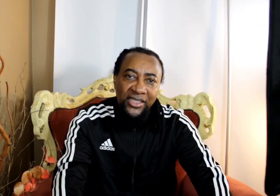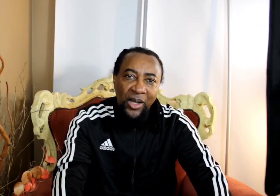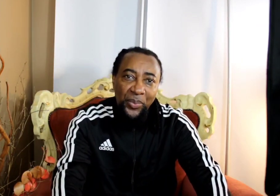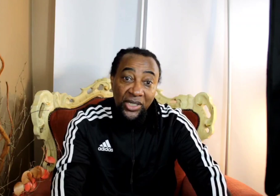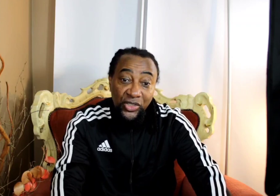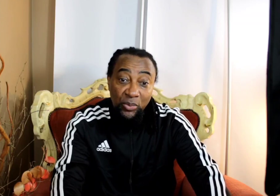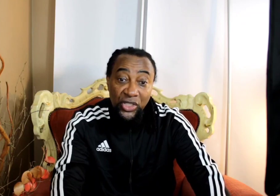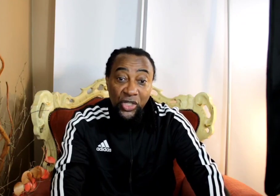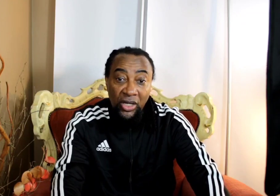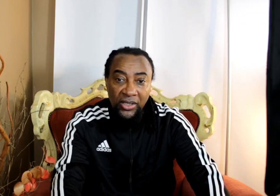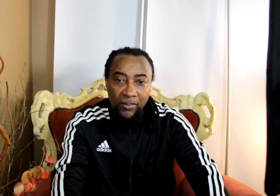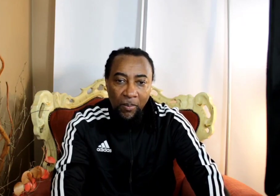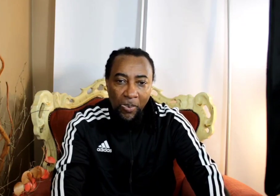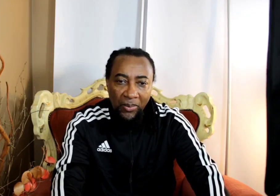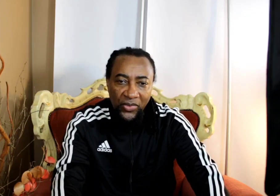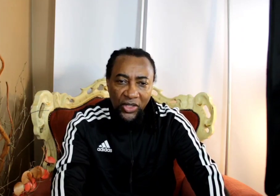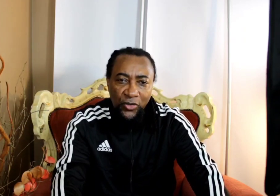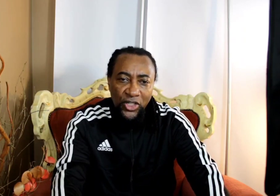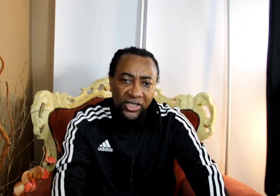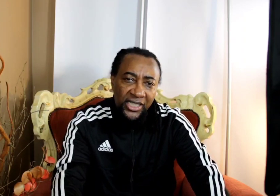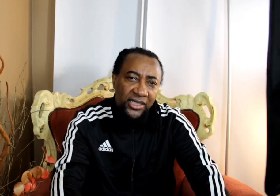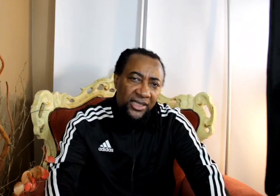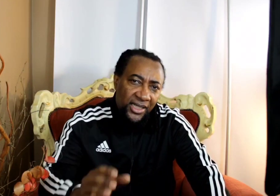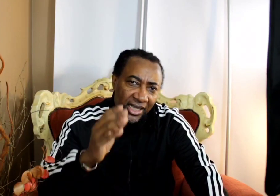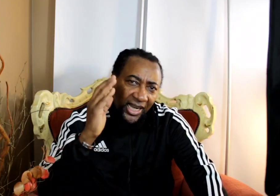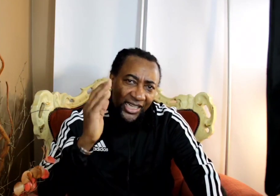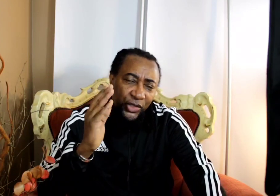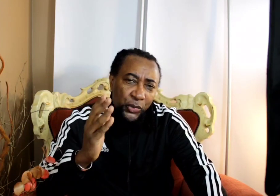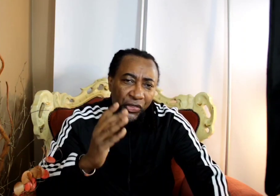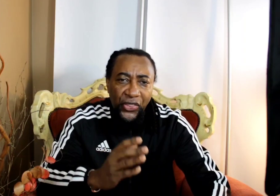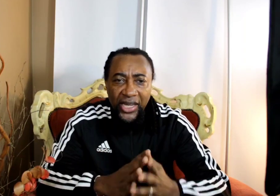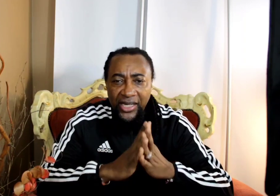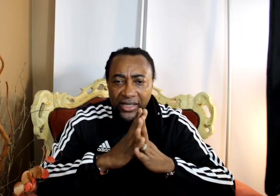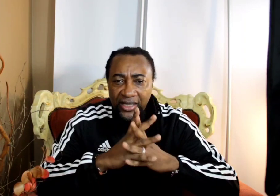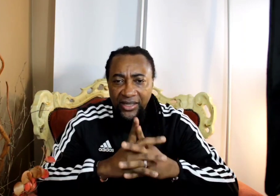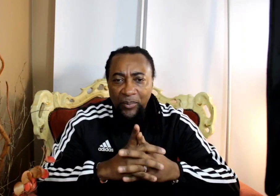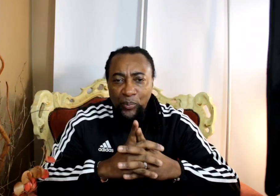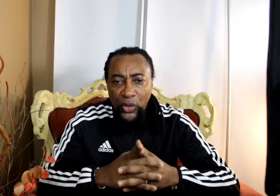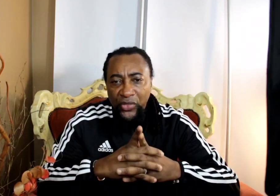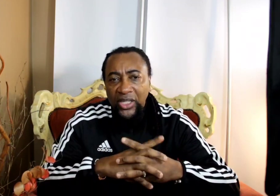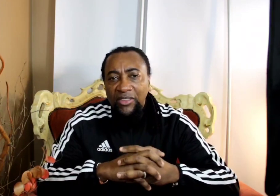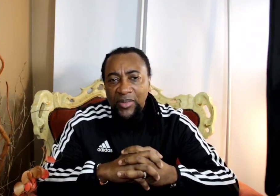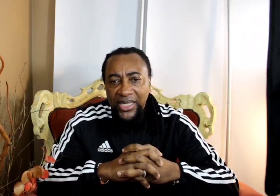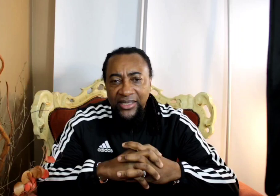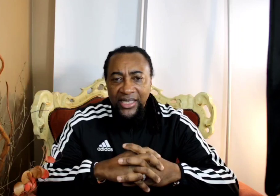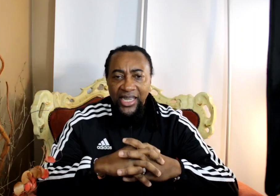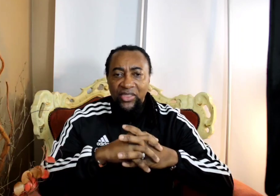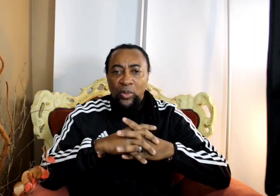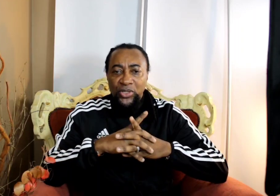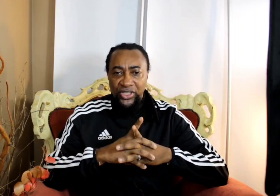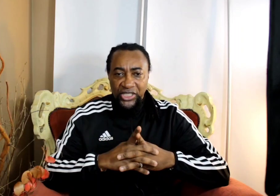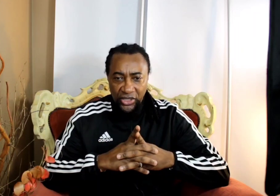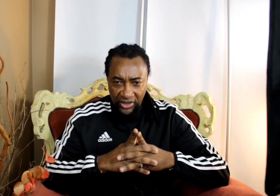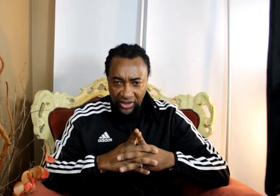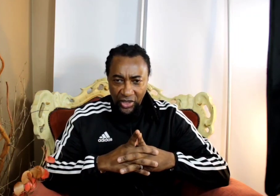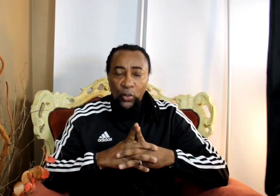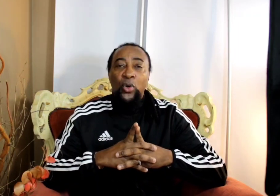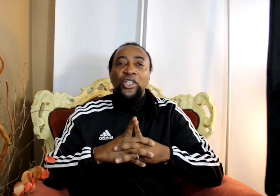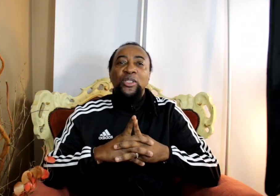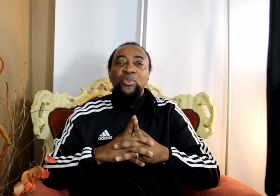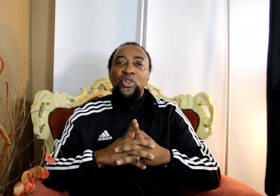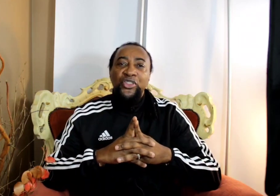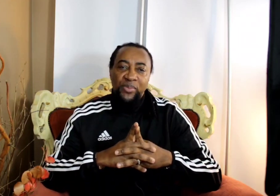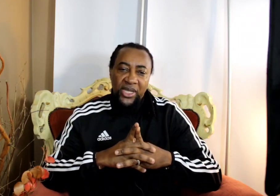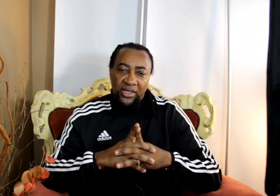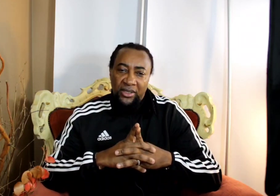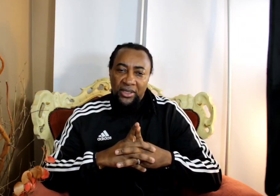this matter appears to be stuck. Firstly, I do think that both the government and the opposition